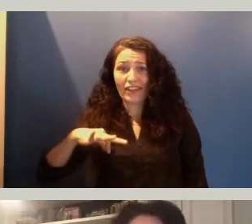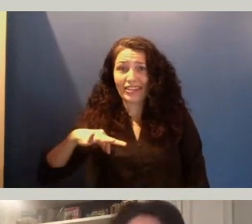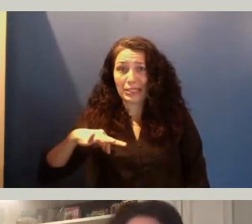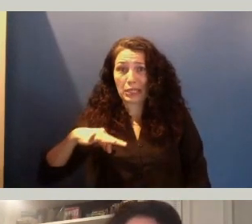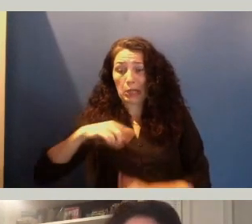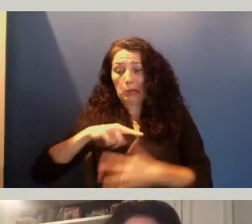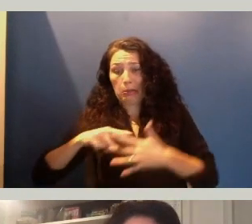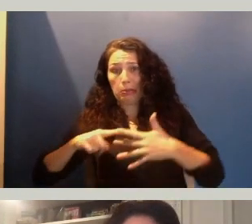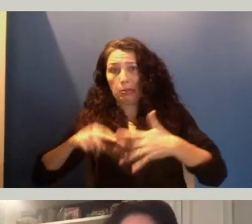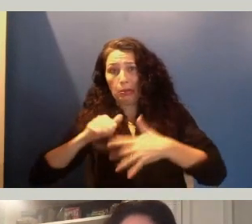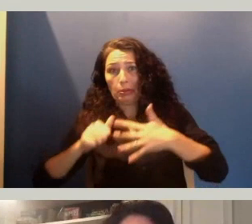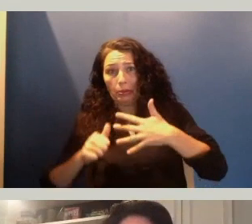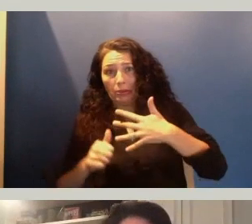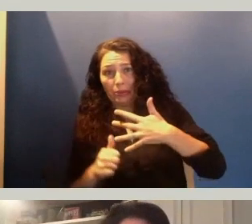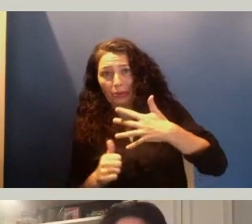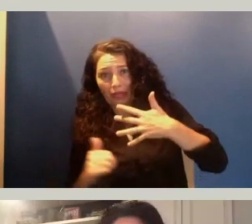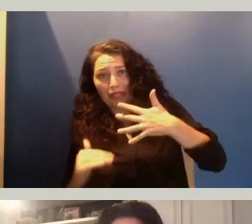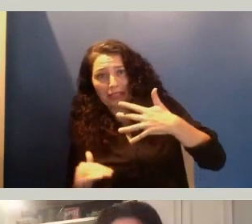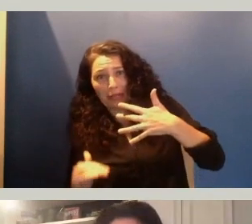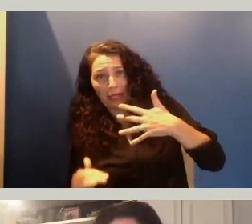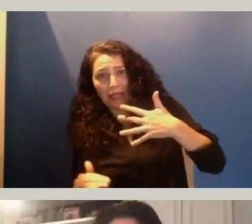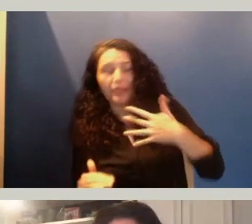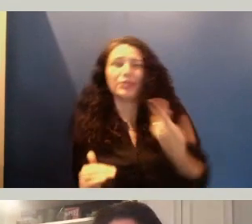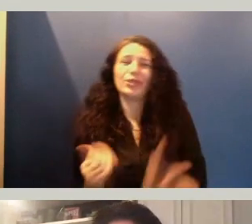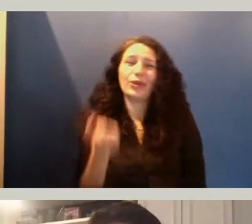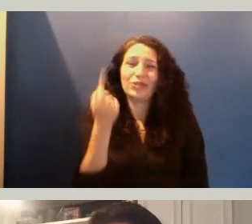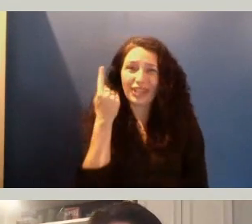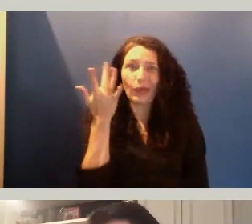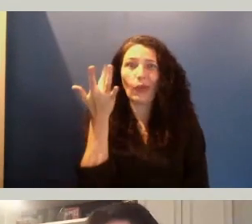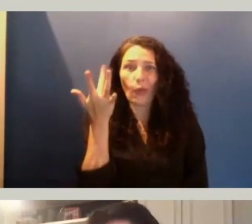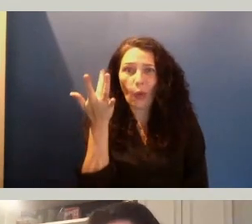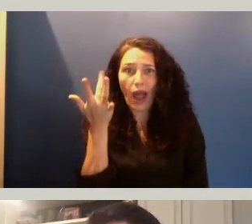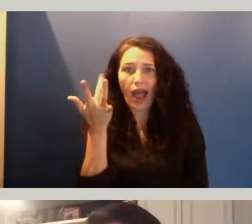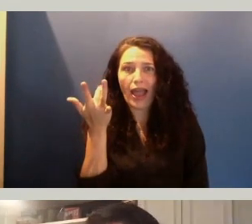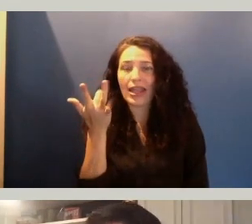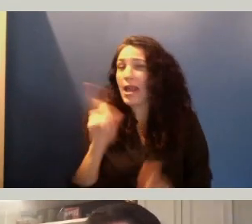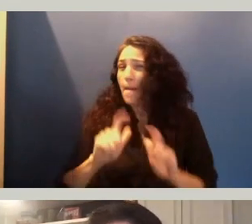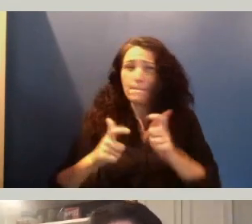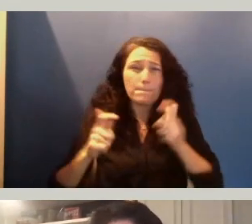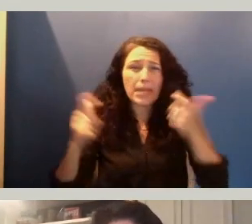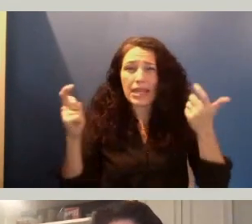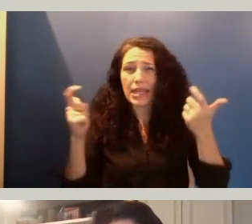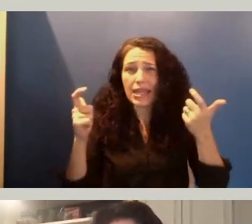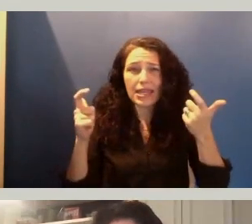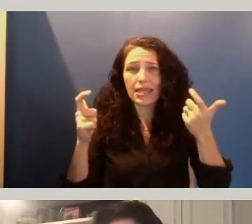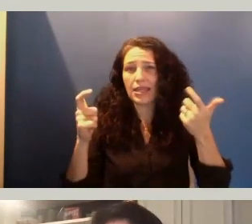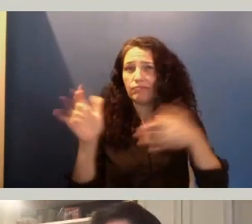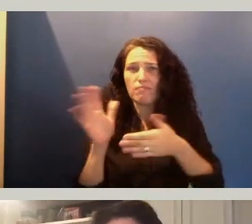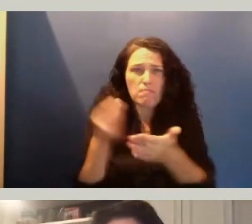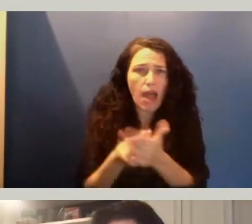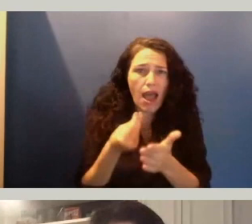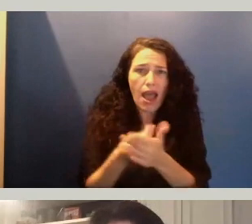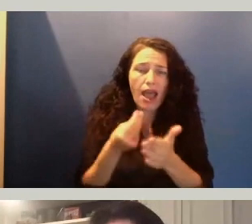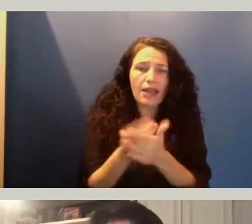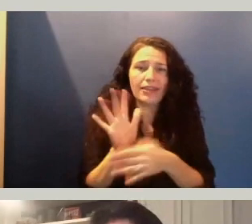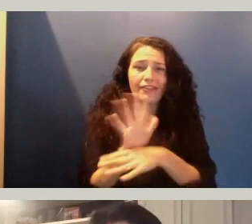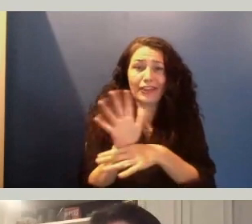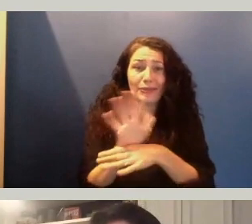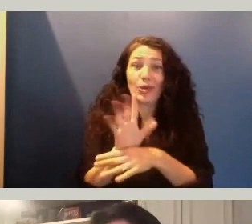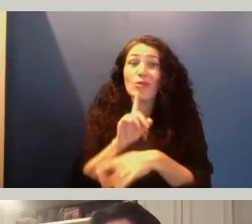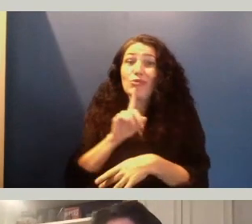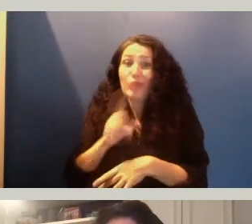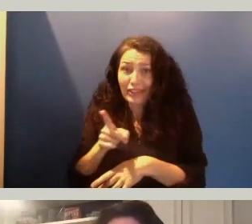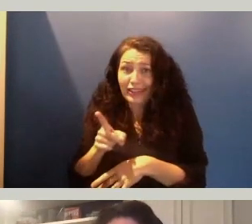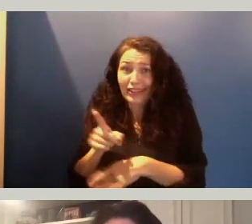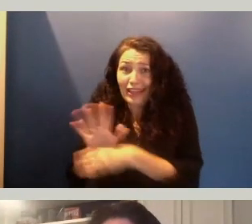now you understand why it is even that big dollar sale film may mean the filmmaker sees very little, if any, of that